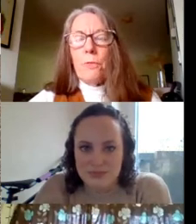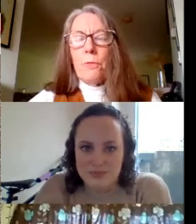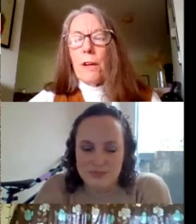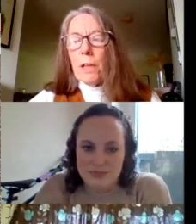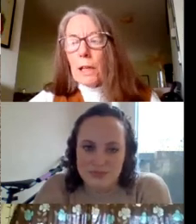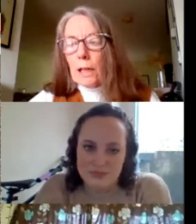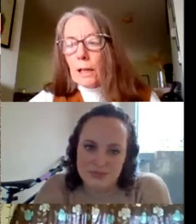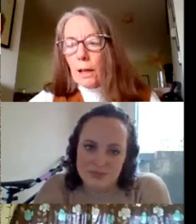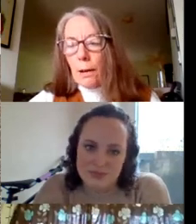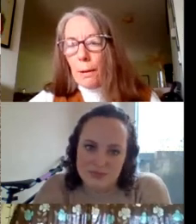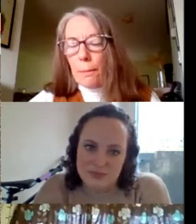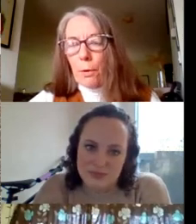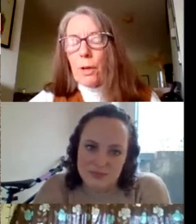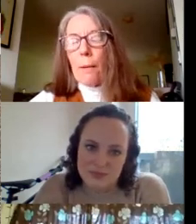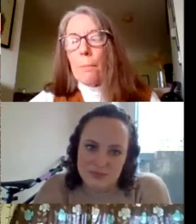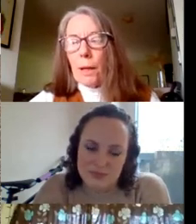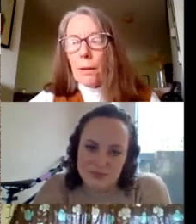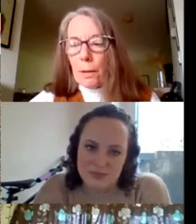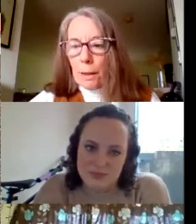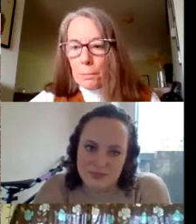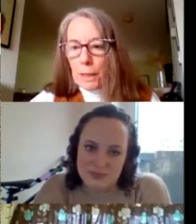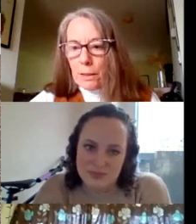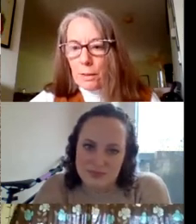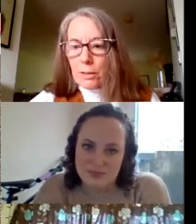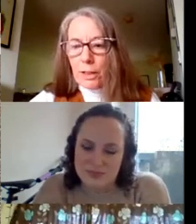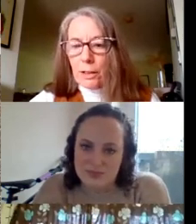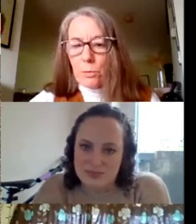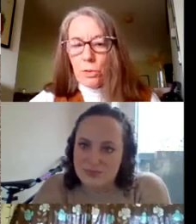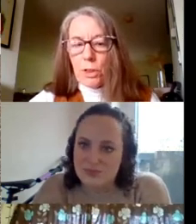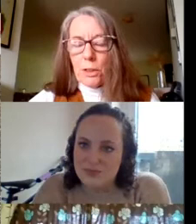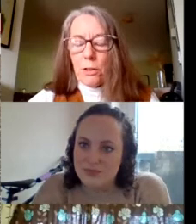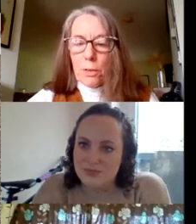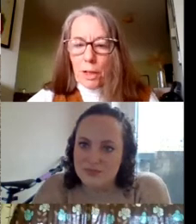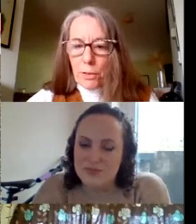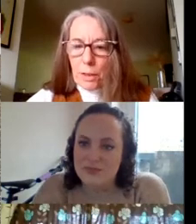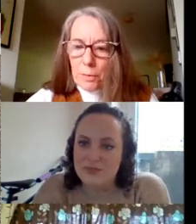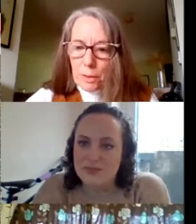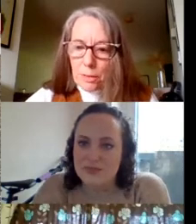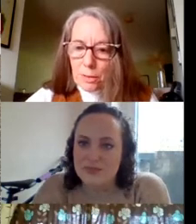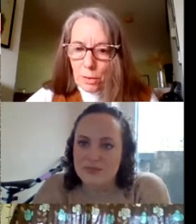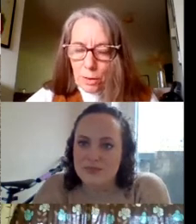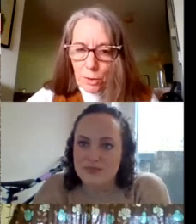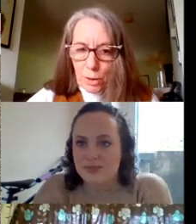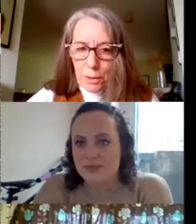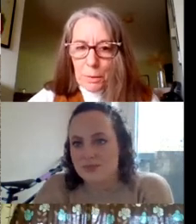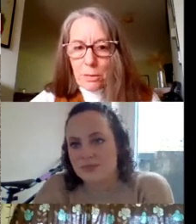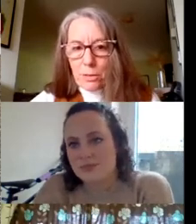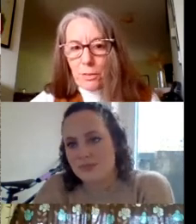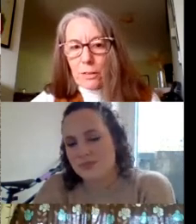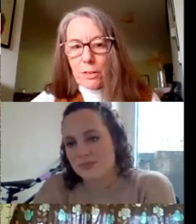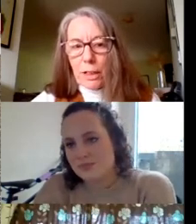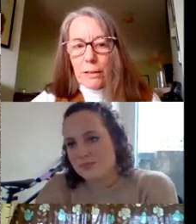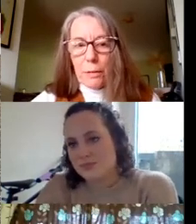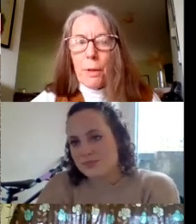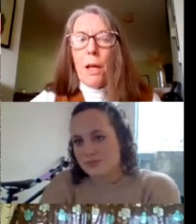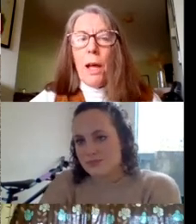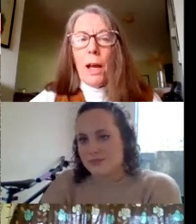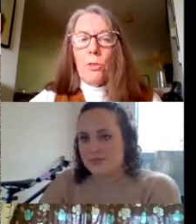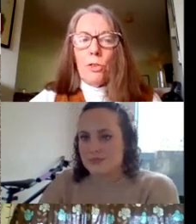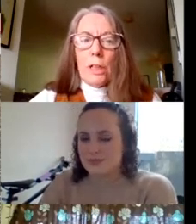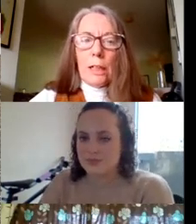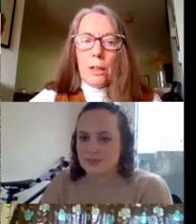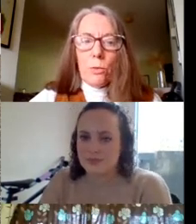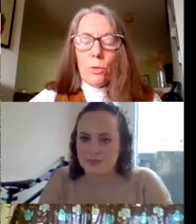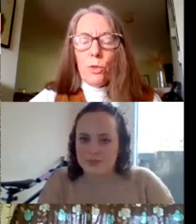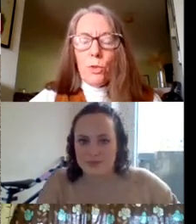she was very unhappy about being in the asylum. She didn't agree with the decision to commit her to the asylum,